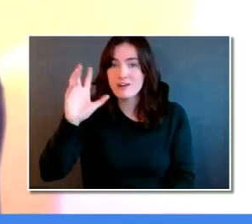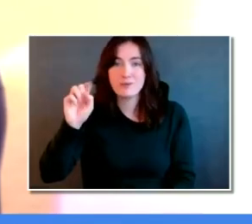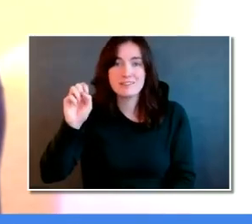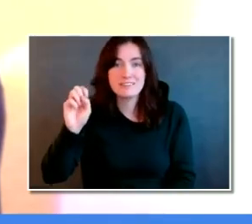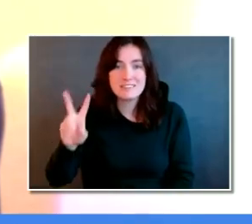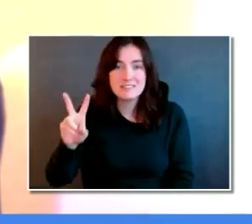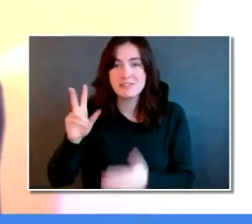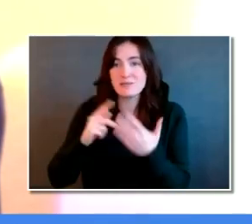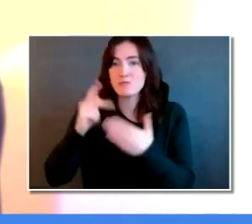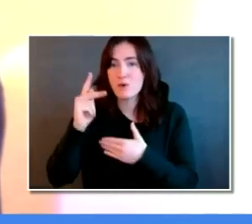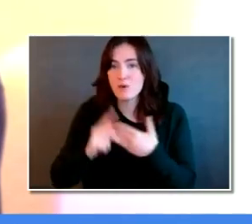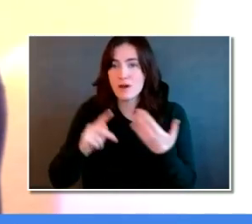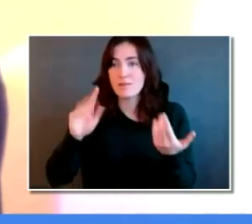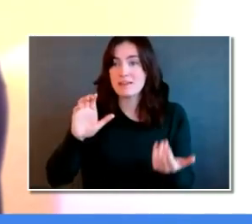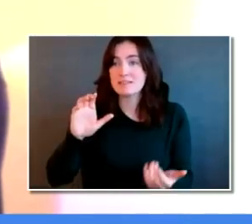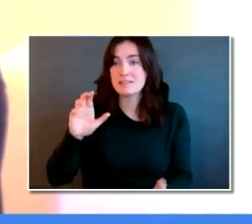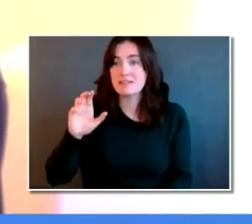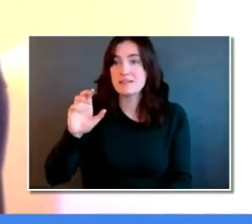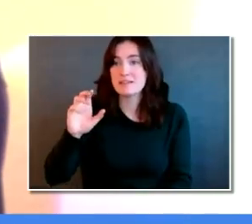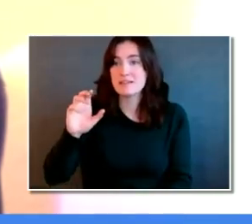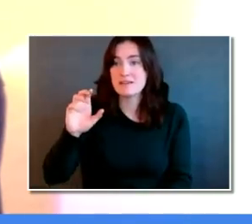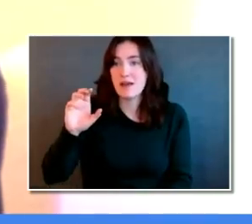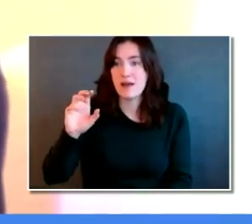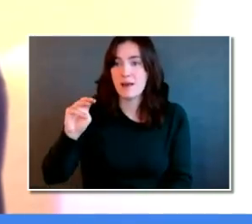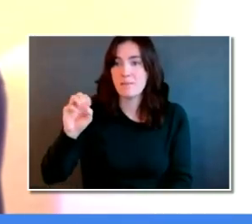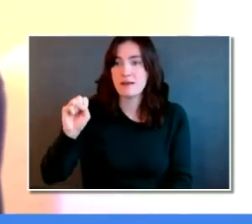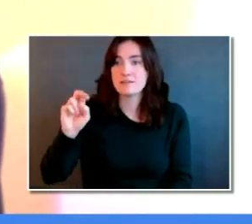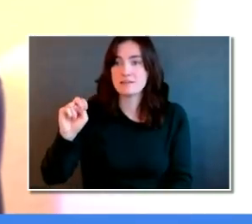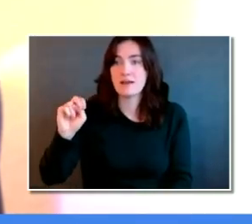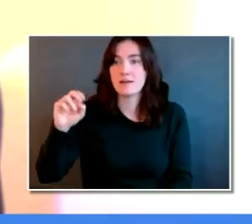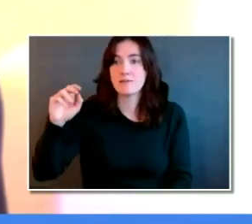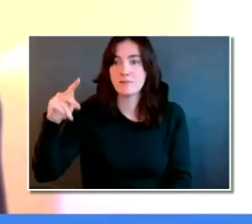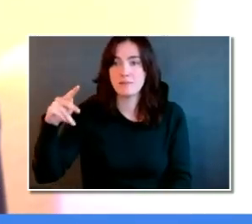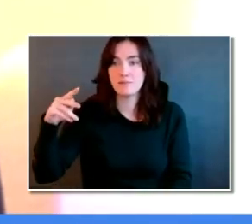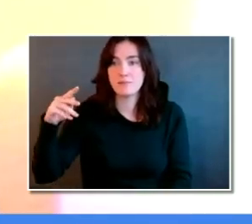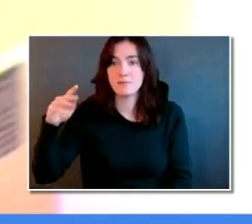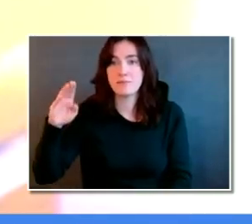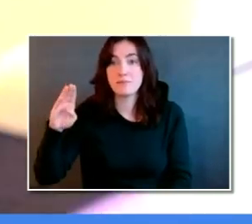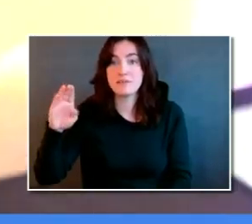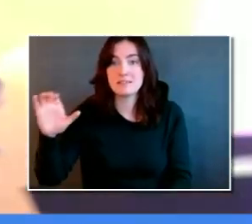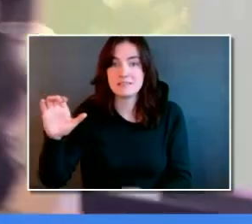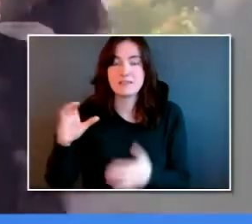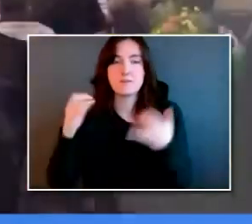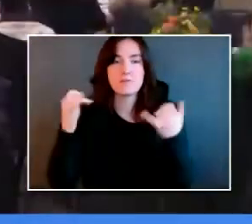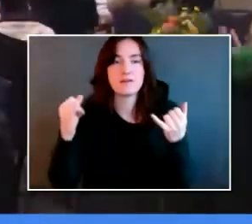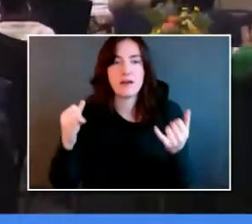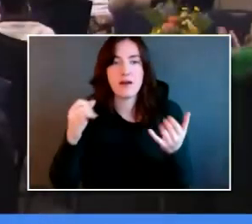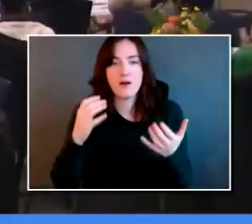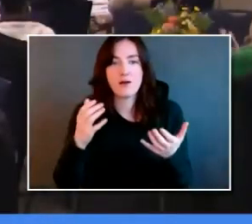to CNN and MSNBC. Please join me in welcoming this morning, Tim Wise.